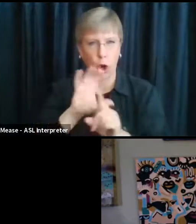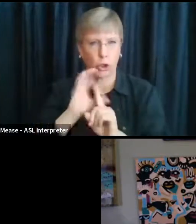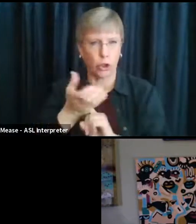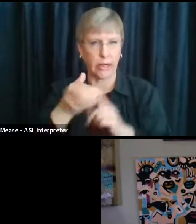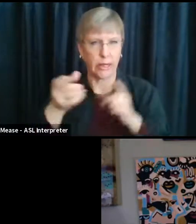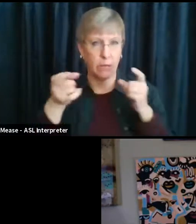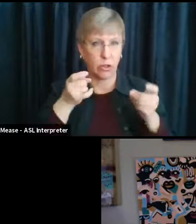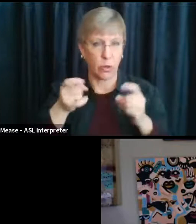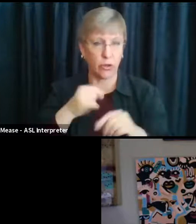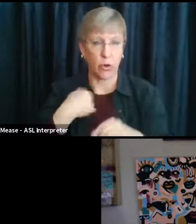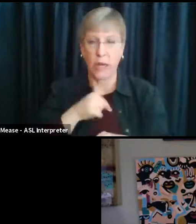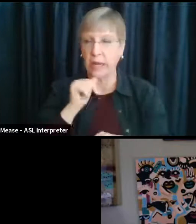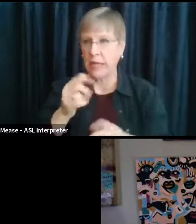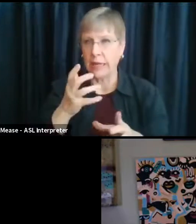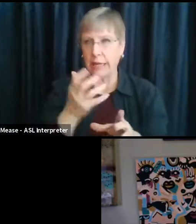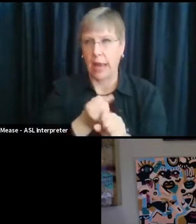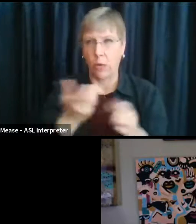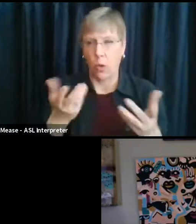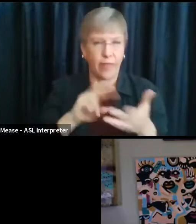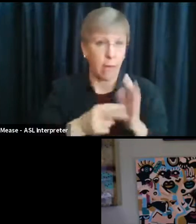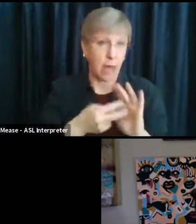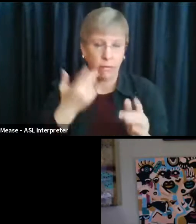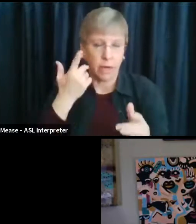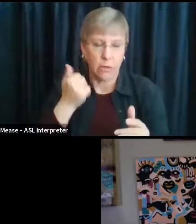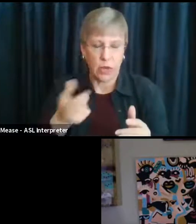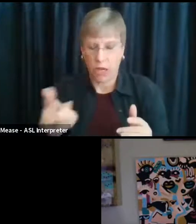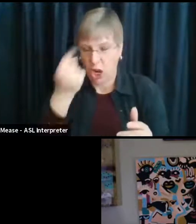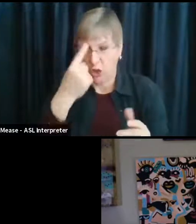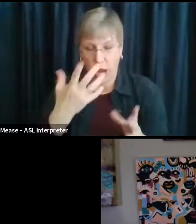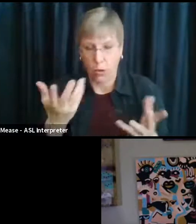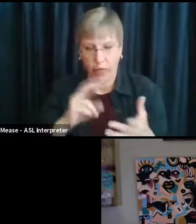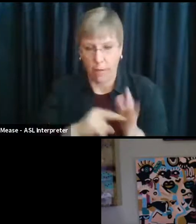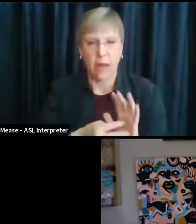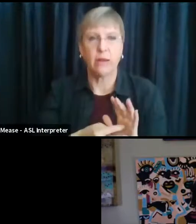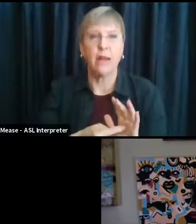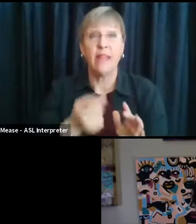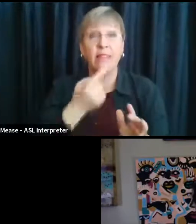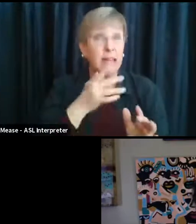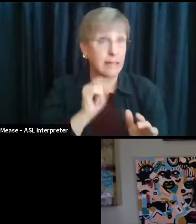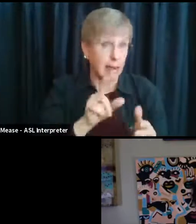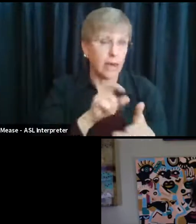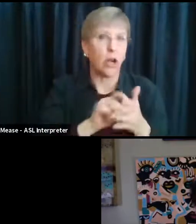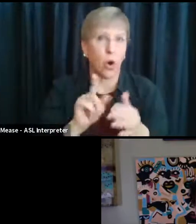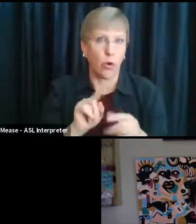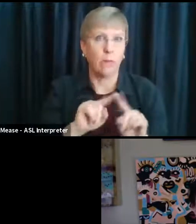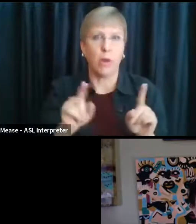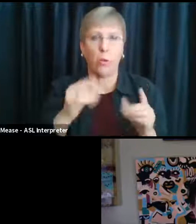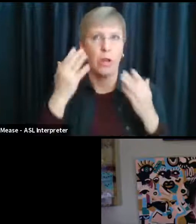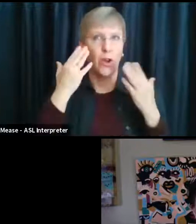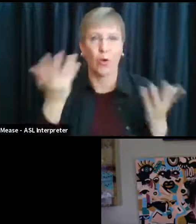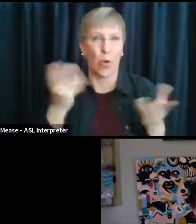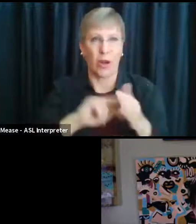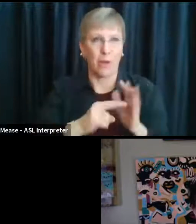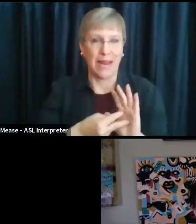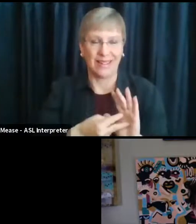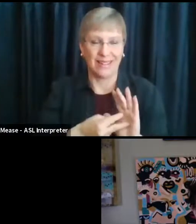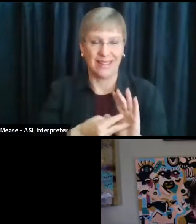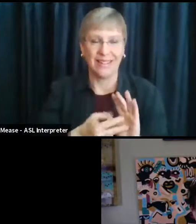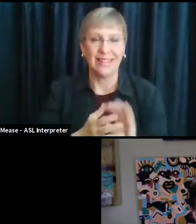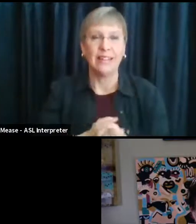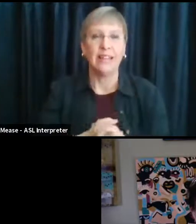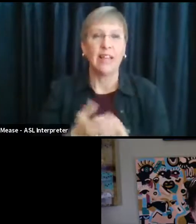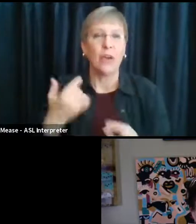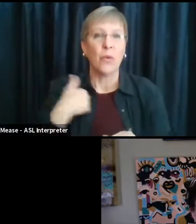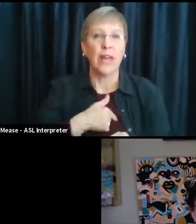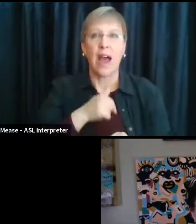we didn't really get what they were meaning because they said it, they wrote it, but we don't really know what it means because we